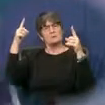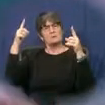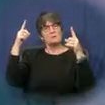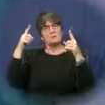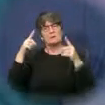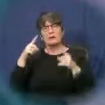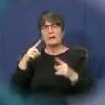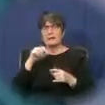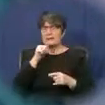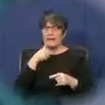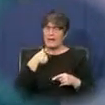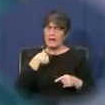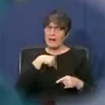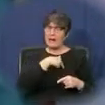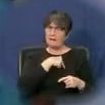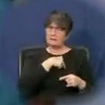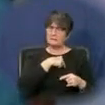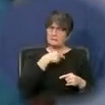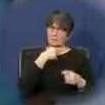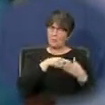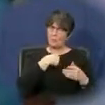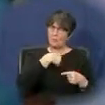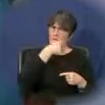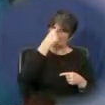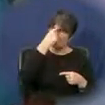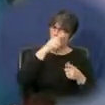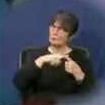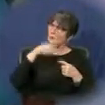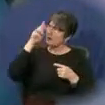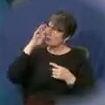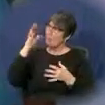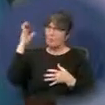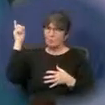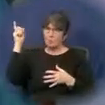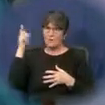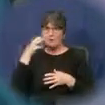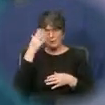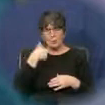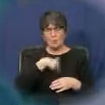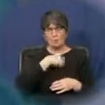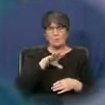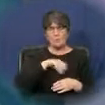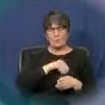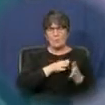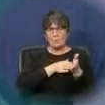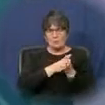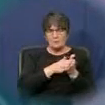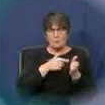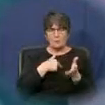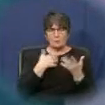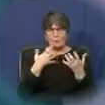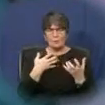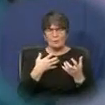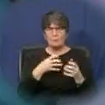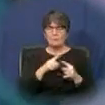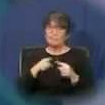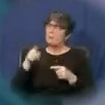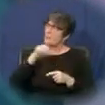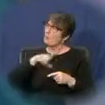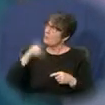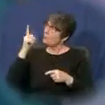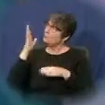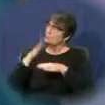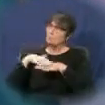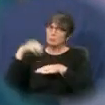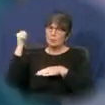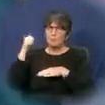than in our world's eyes or maybe in our own motivation and our own drives. And it's always that the Lord who is calling us to just